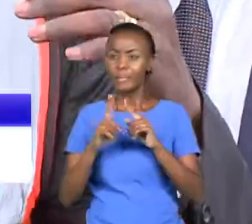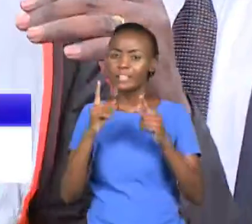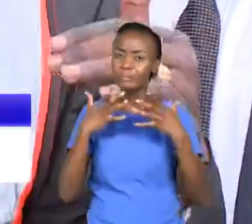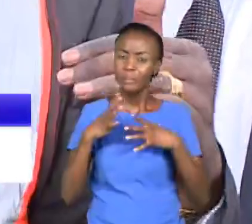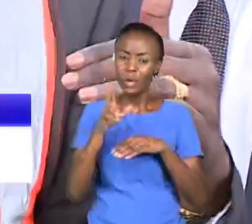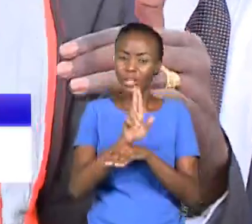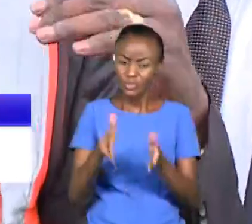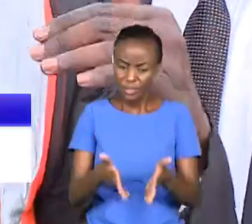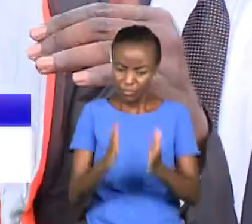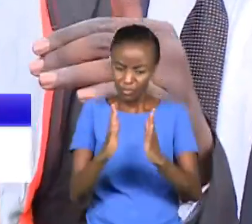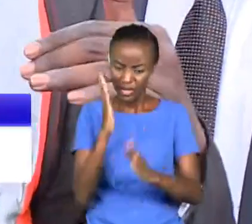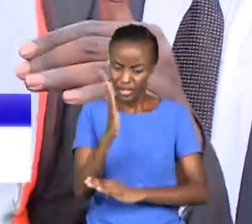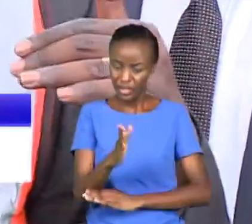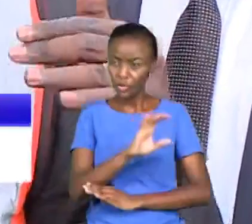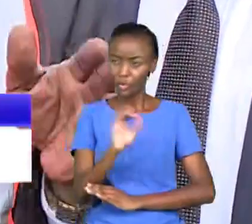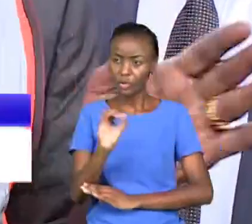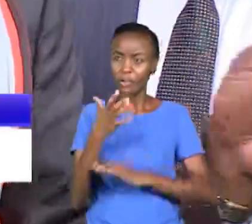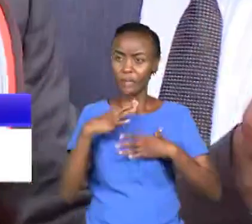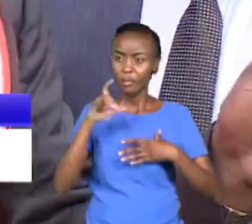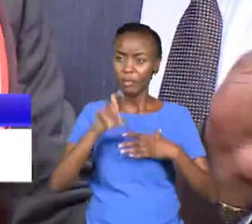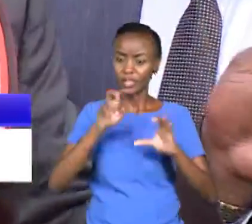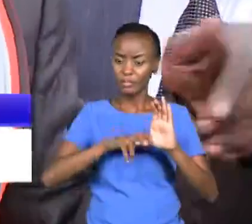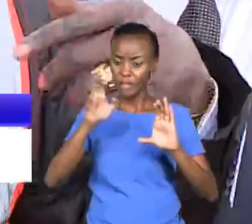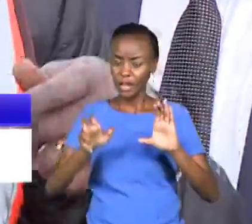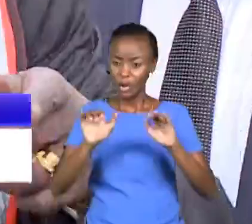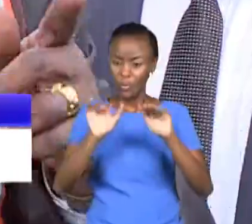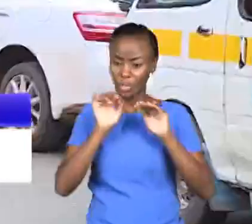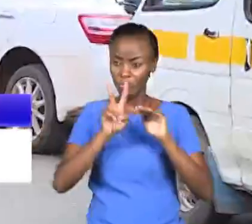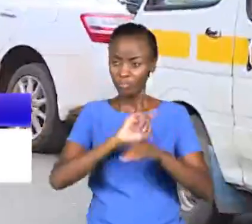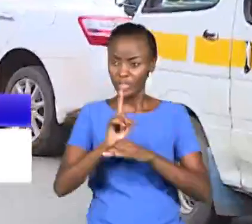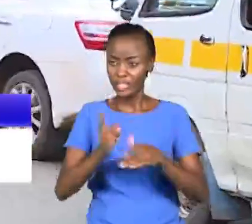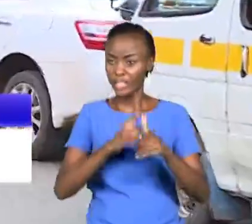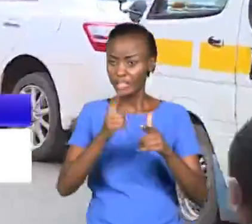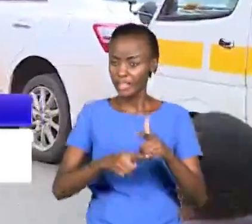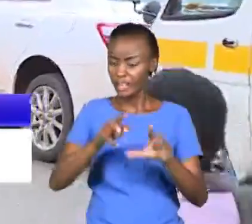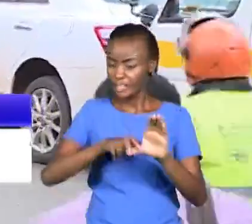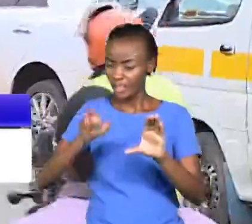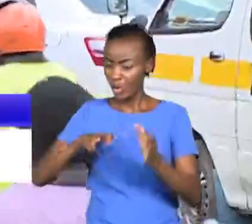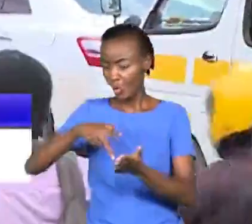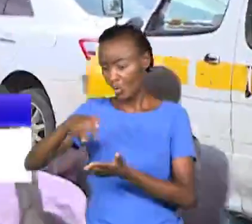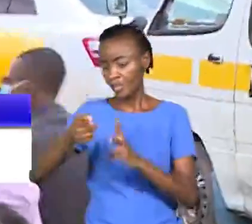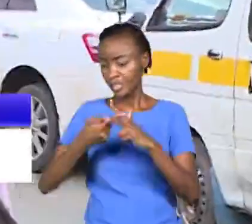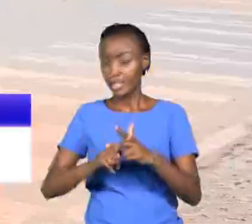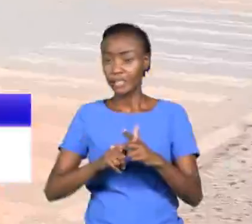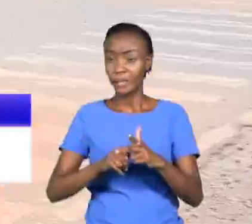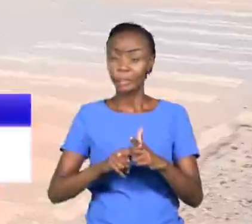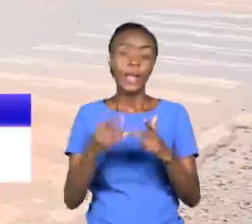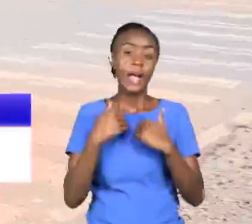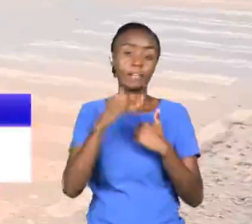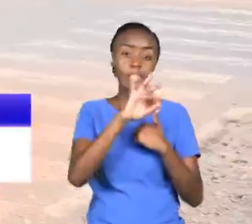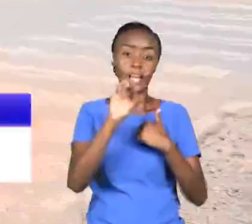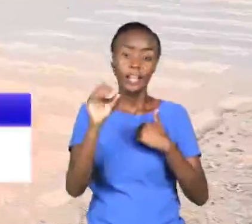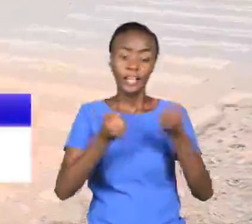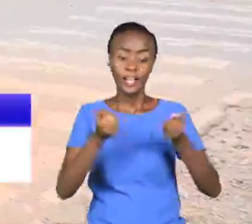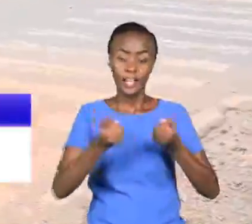people are supposed to wait, be dropped, wait for 2 minutes, the vehicles move, and then they move. Ocheng says up to 300 cars on average are